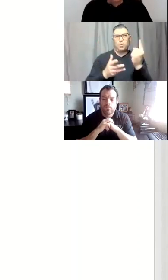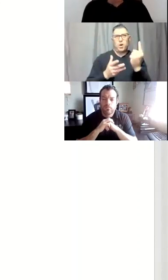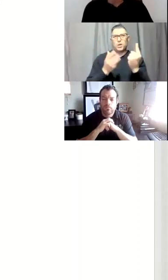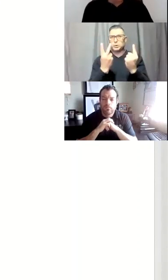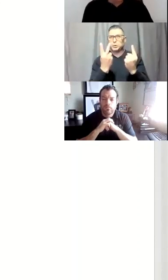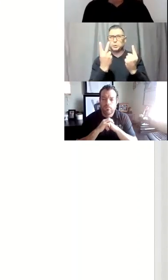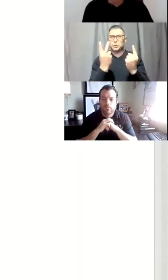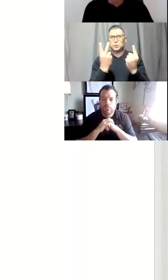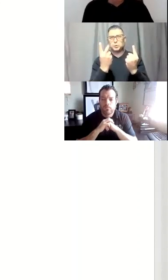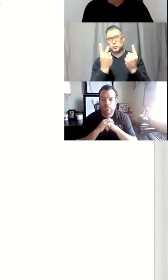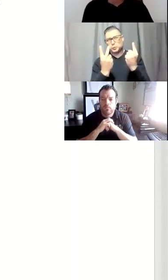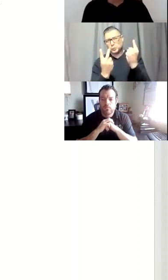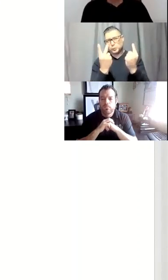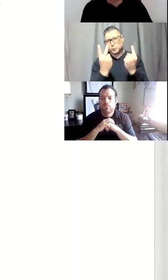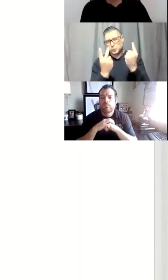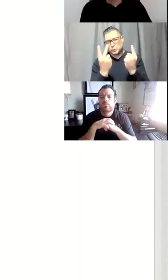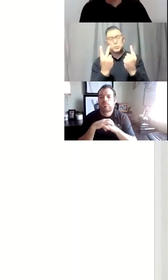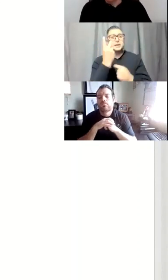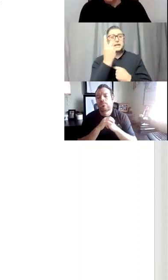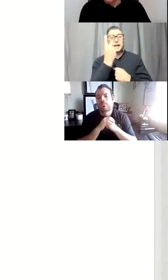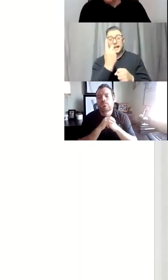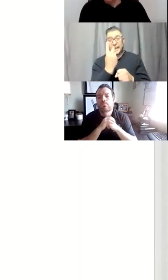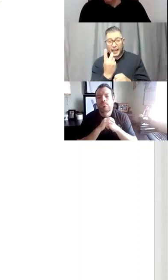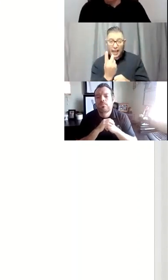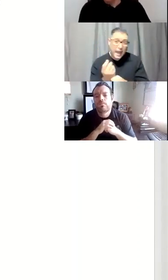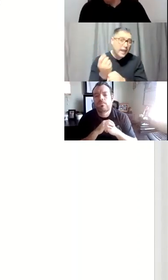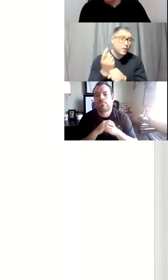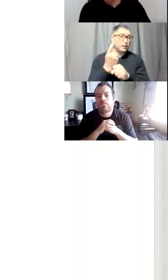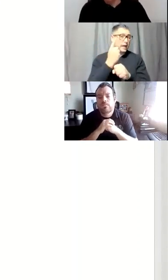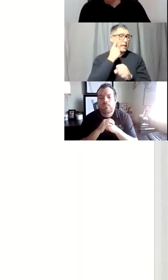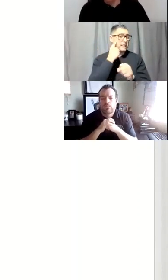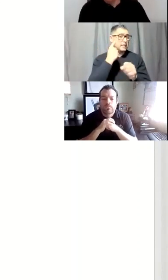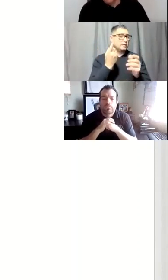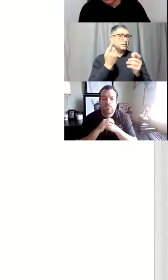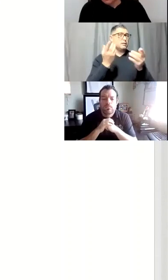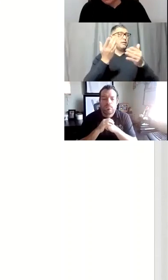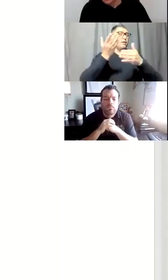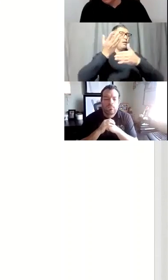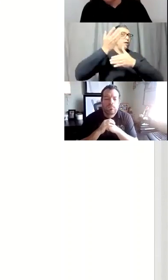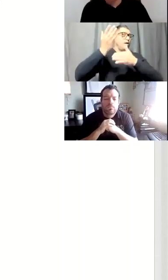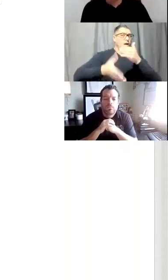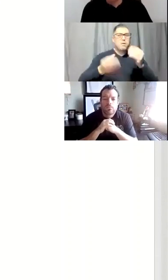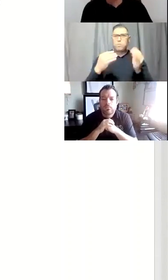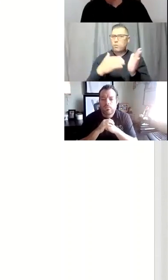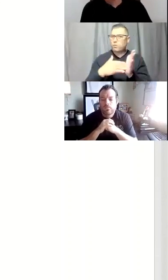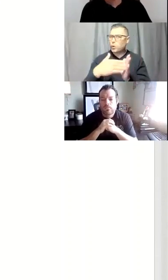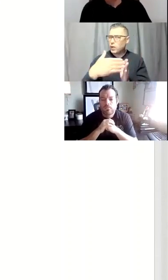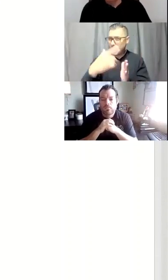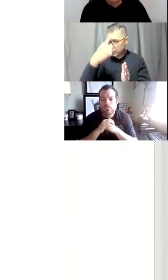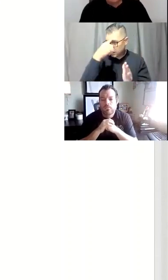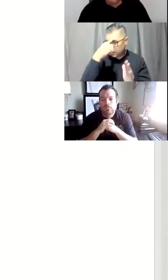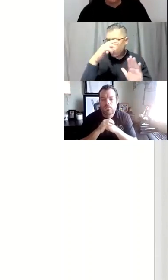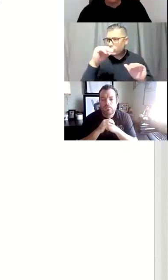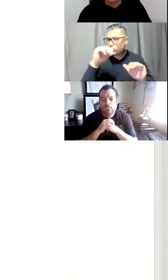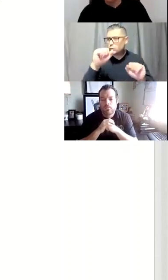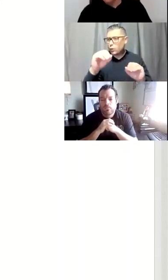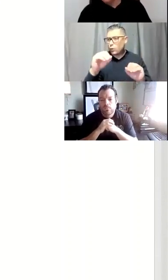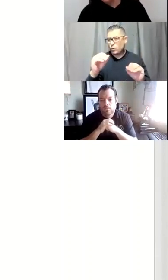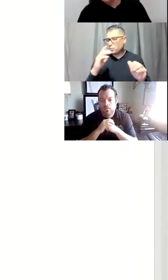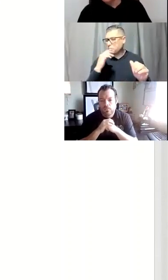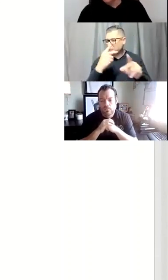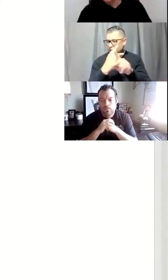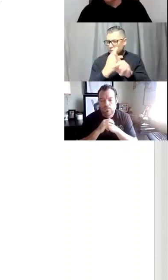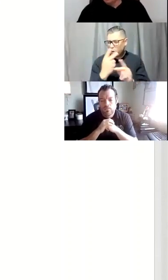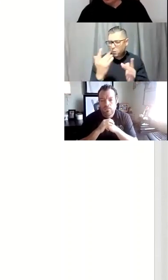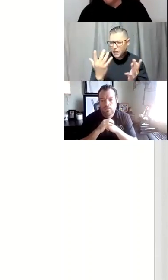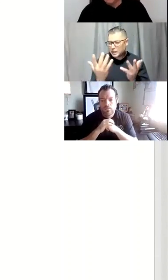in frequency as of this year, for whatever reason, I'm not sure of. Hopefully we'll be able to figure that out, but I